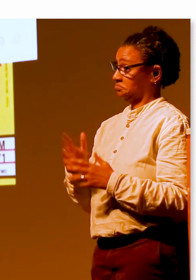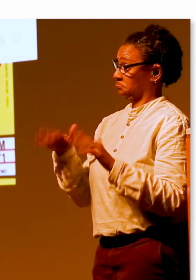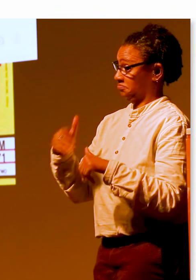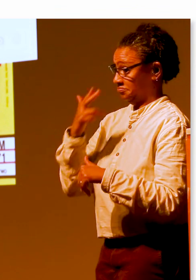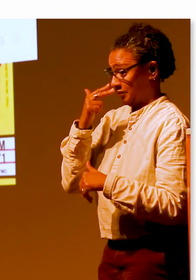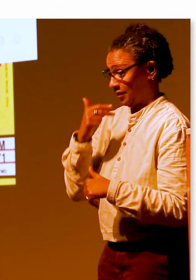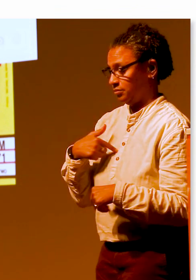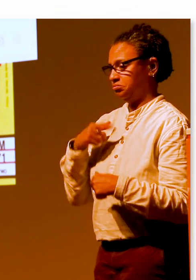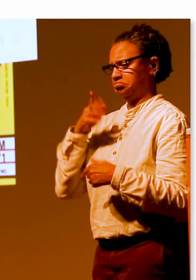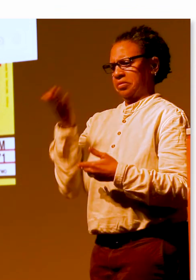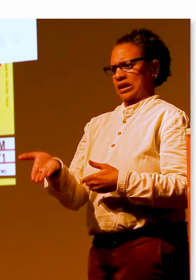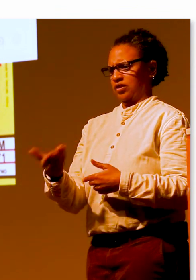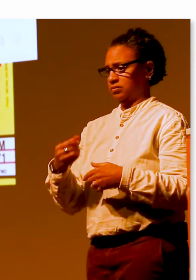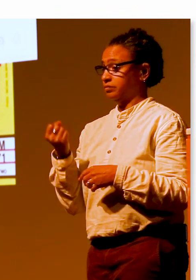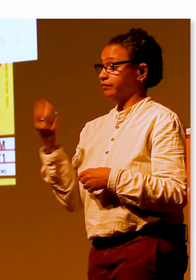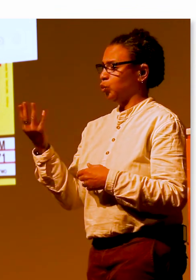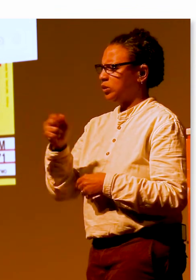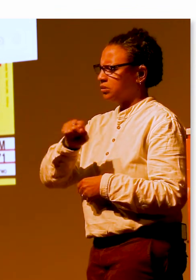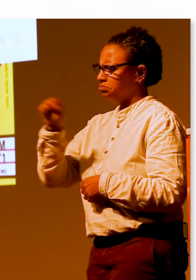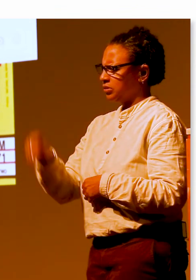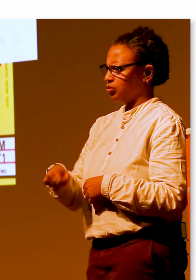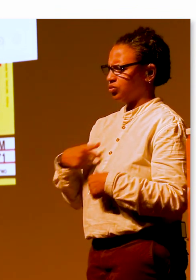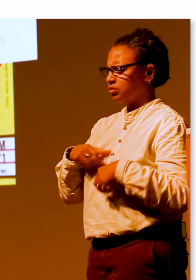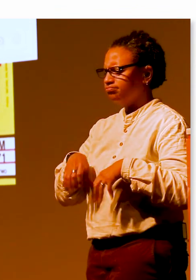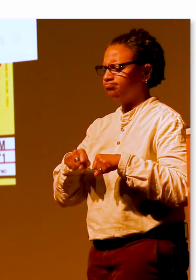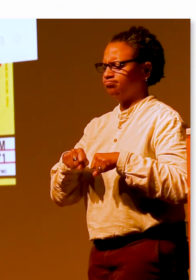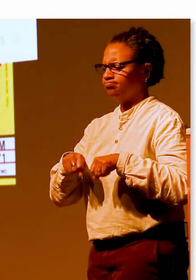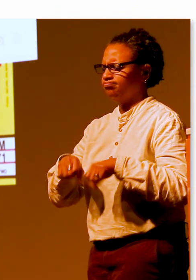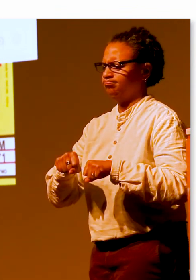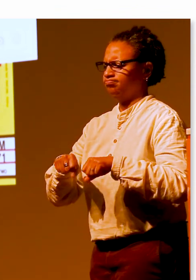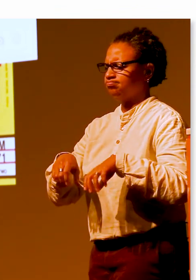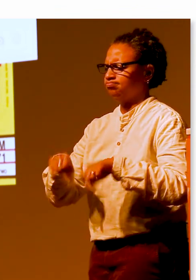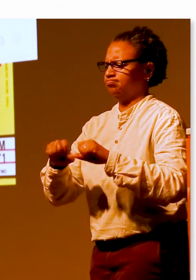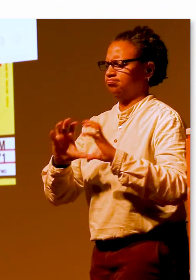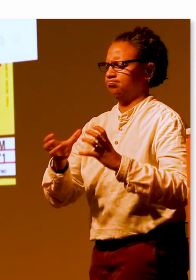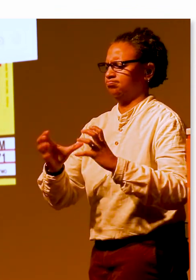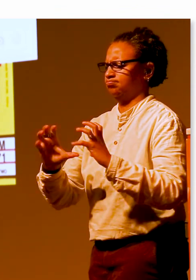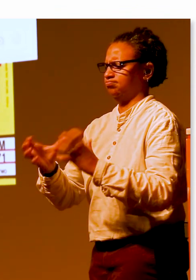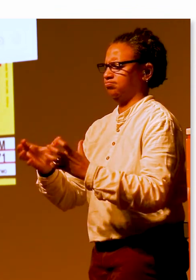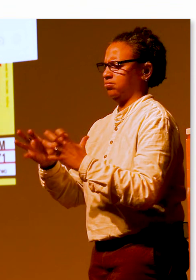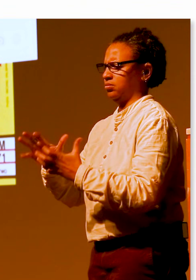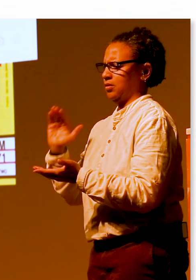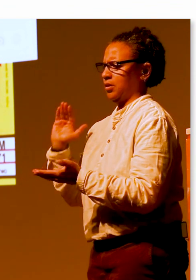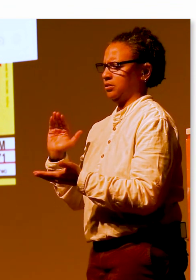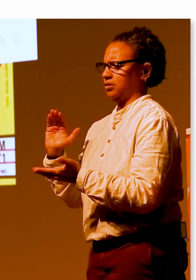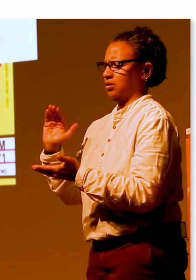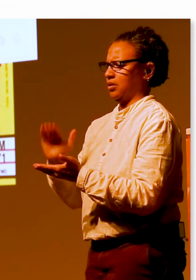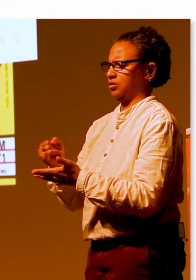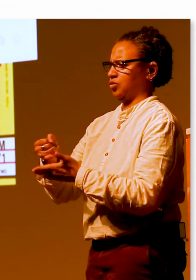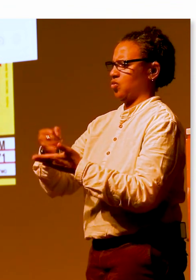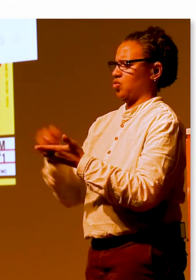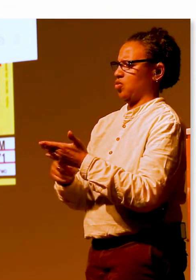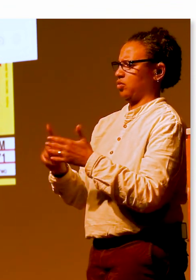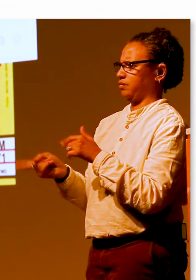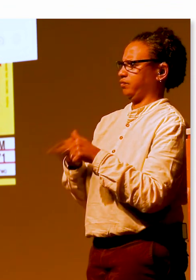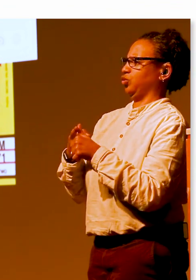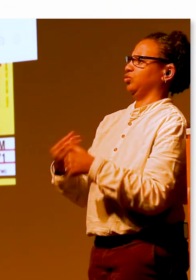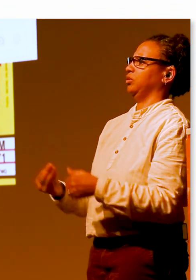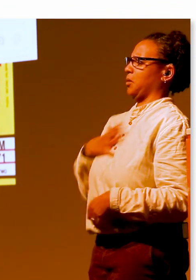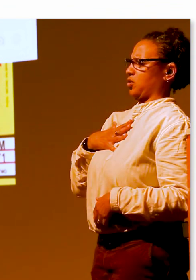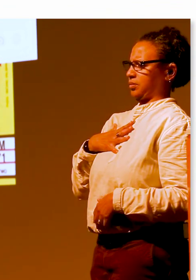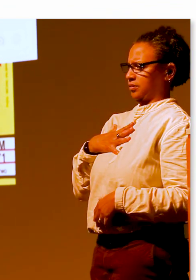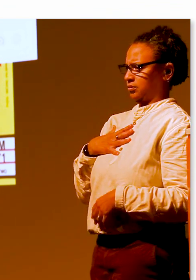first place. I was taking Baroque architecture and learning about the Survey of Asian Art and all